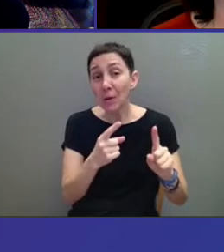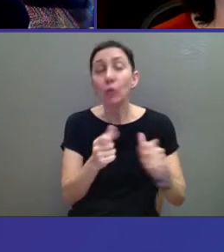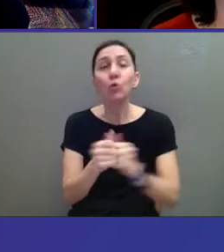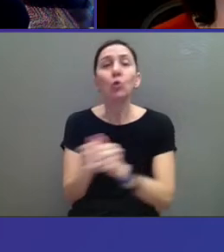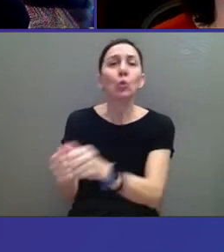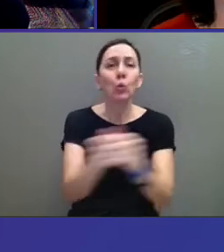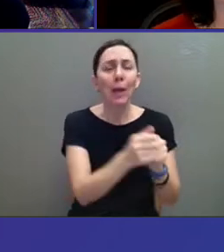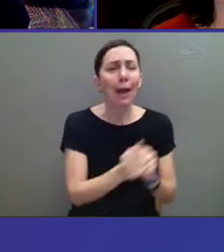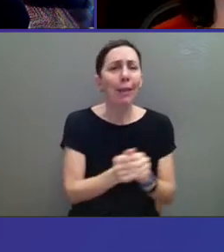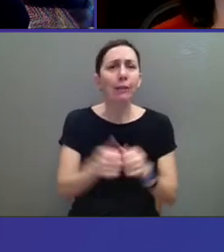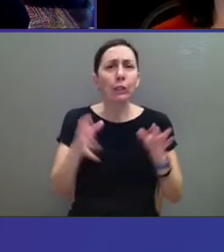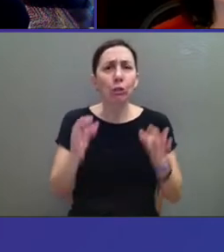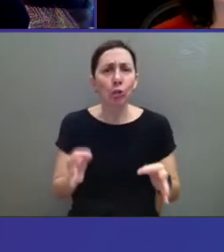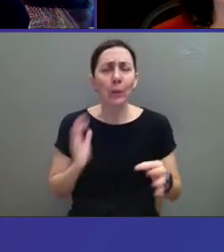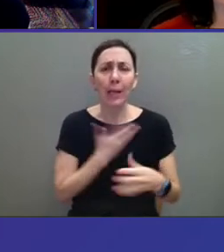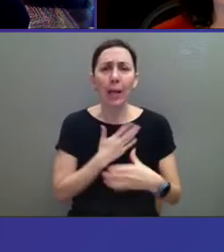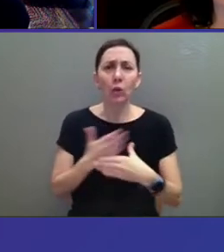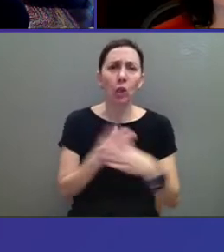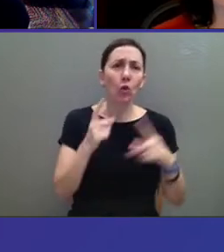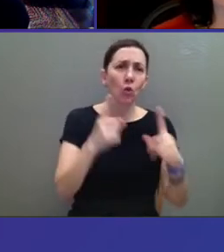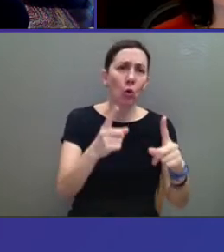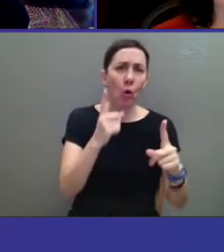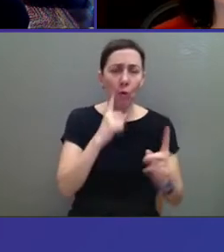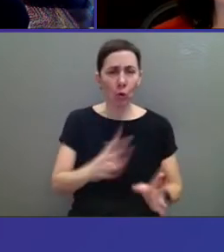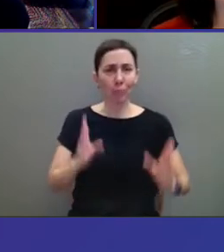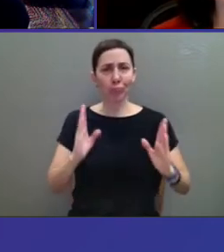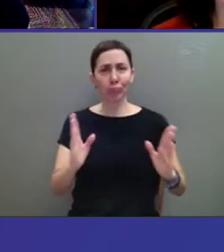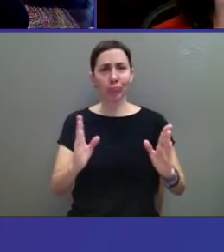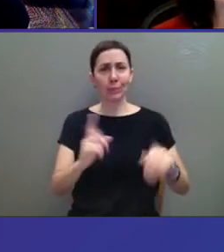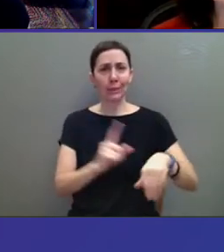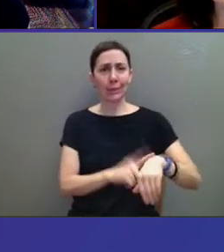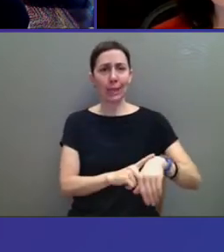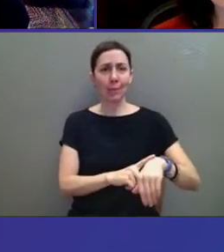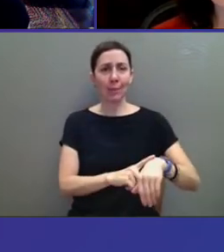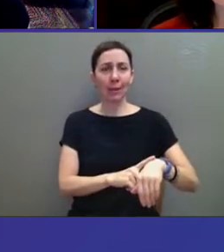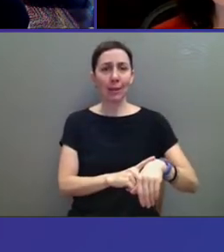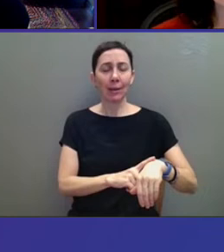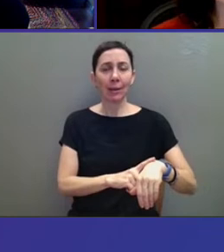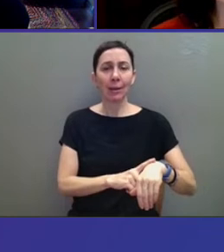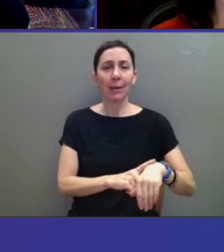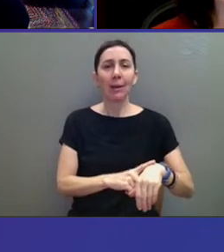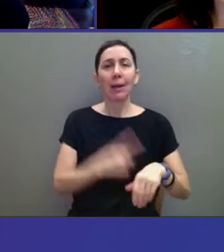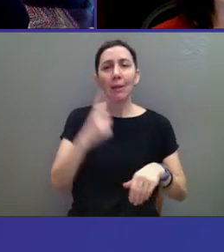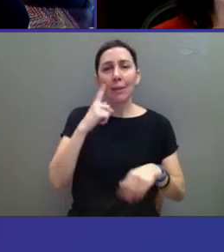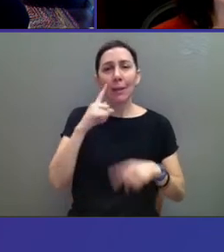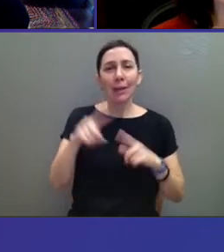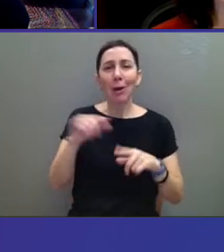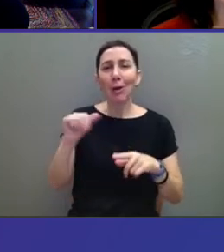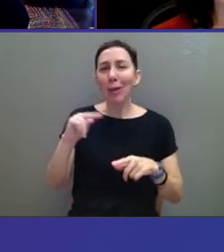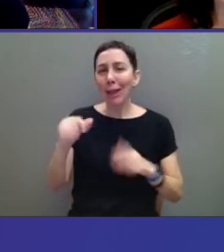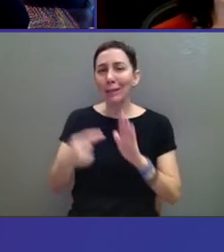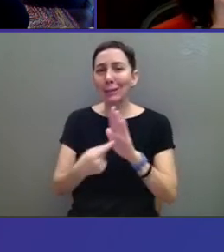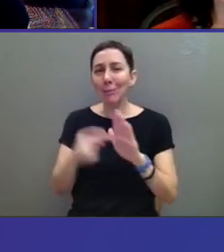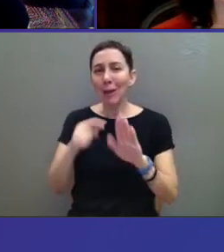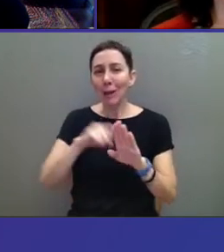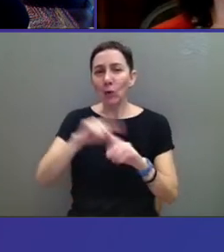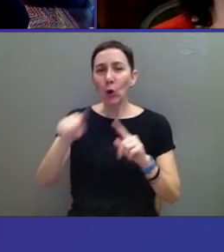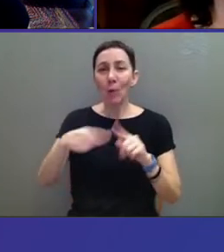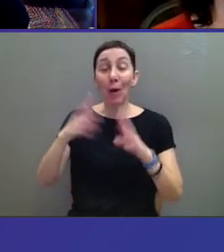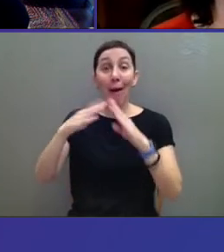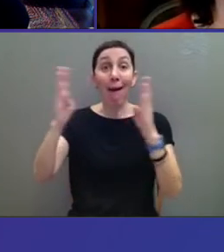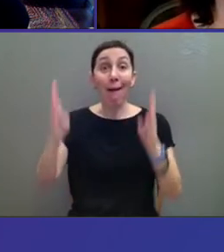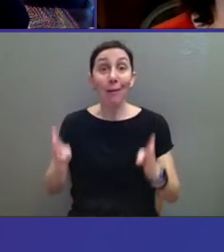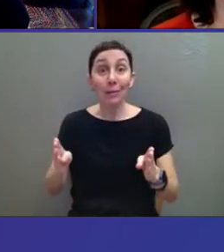that those were going to be our shared goals for that period of time. I'm thinking about Anna's great metaphor about the house. It can be very, very difficult, of